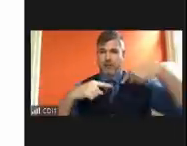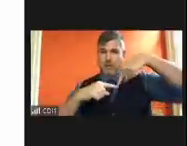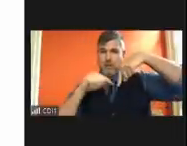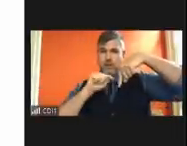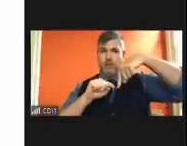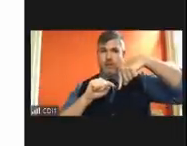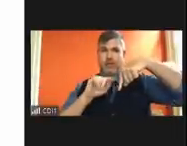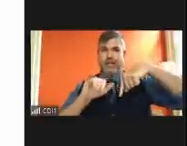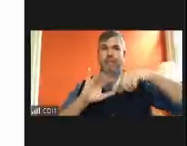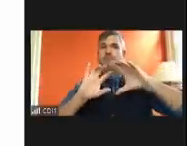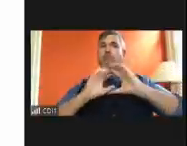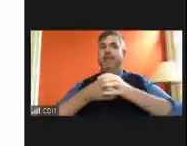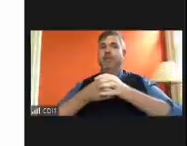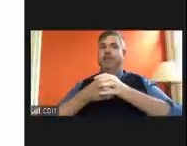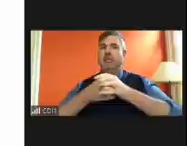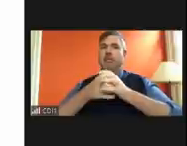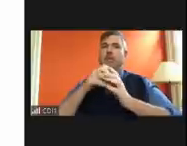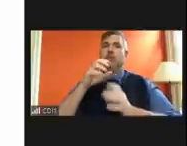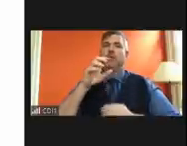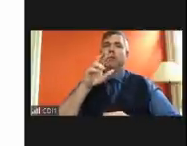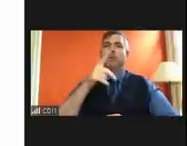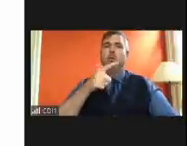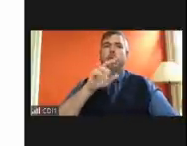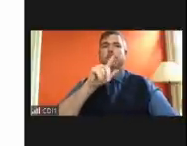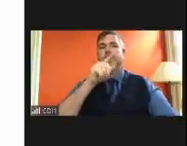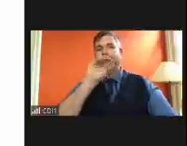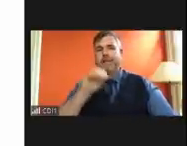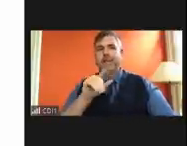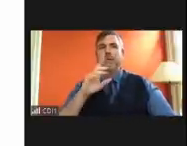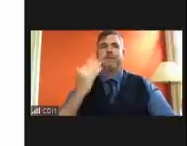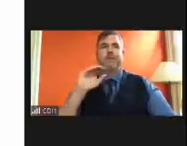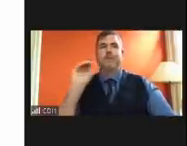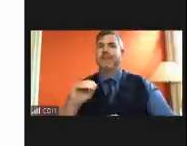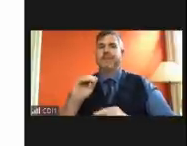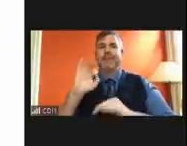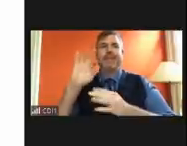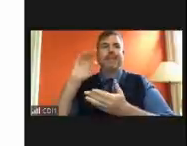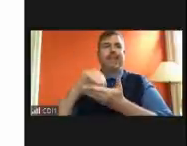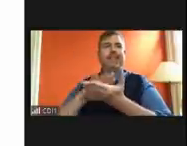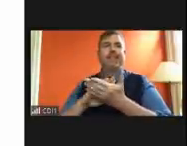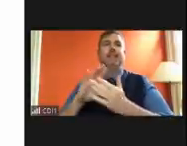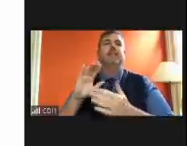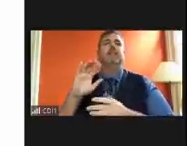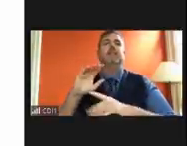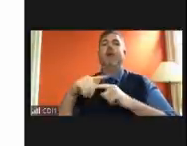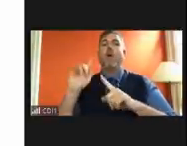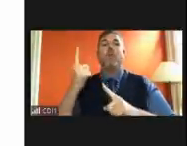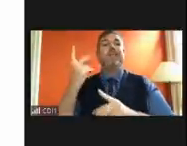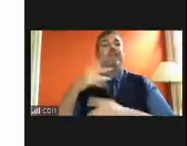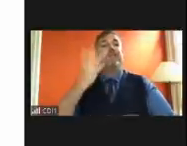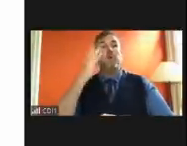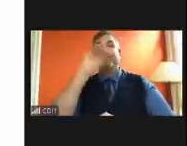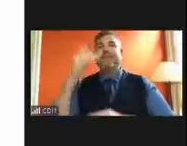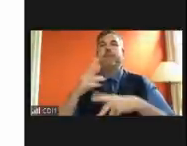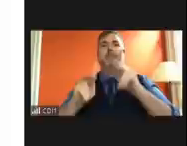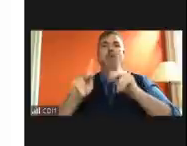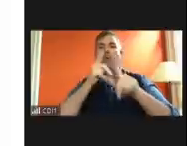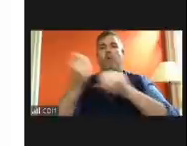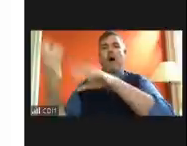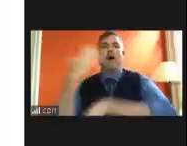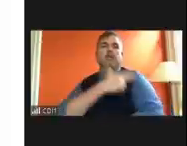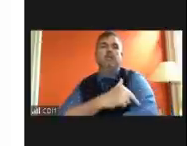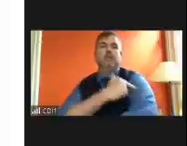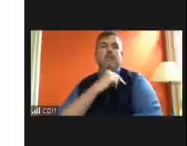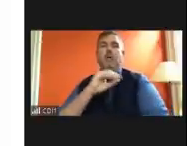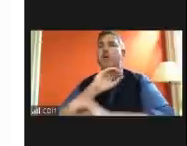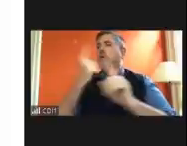of our cases, but only 4% of our hospitalizations and none of our deaths. And this is important for ongoing conversations about how we might